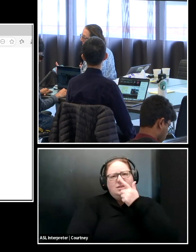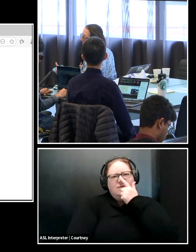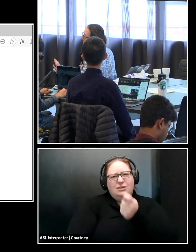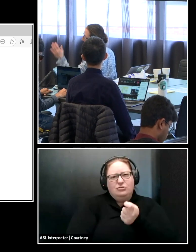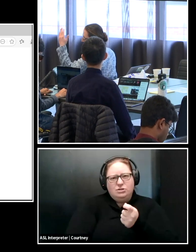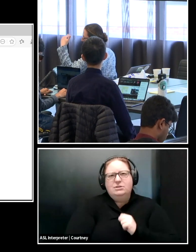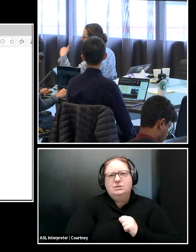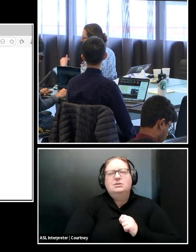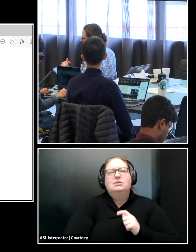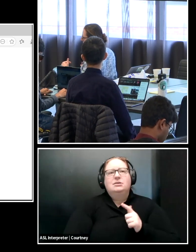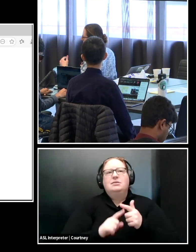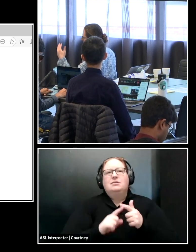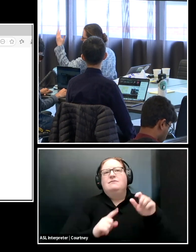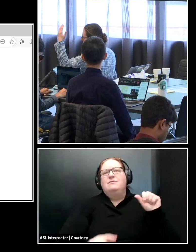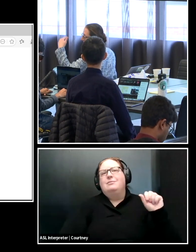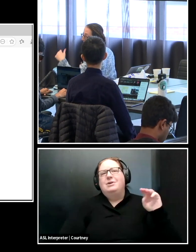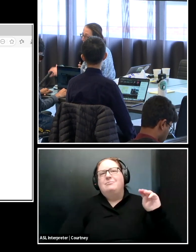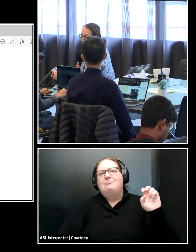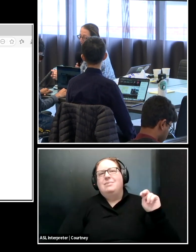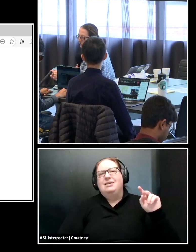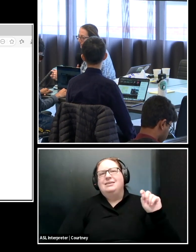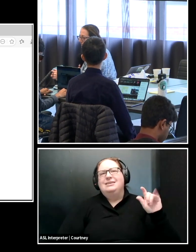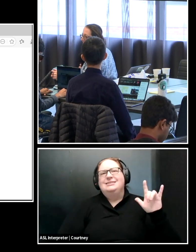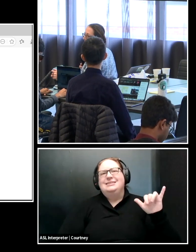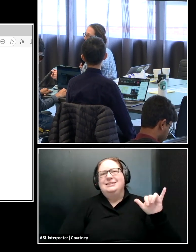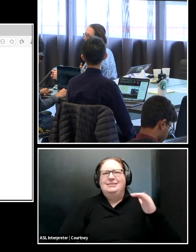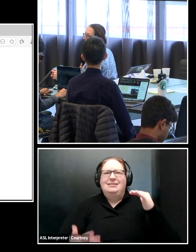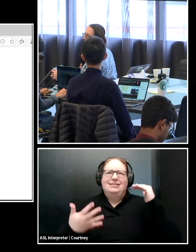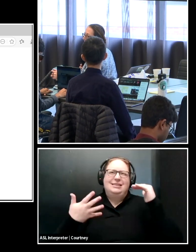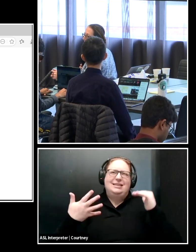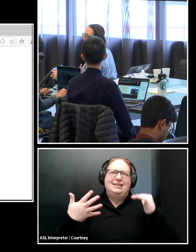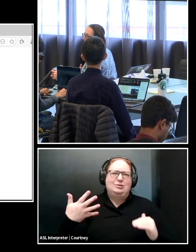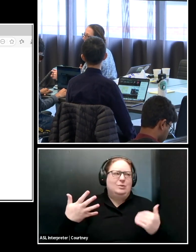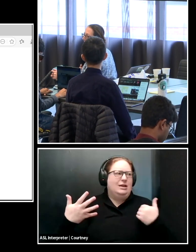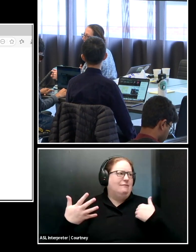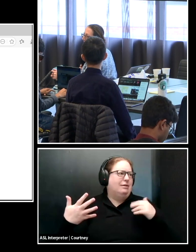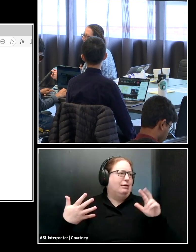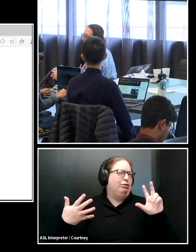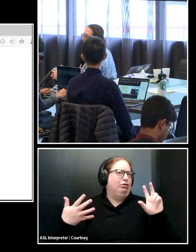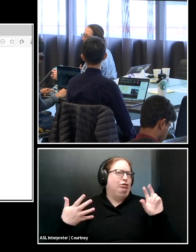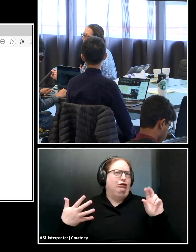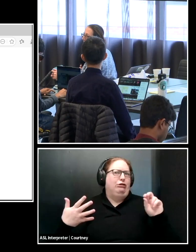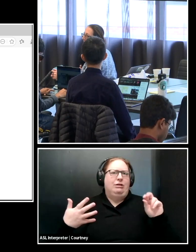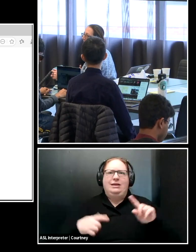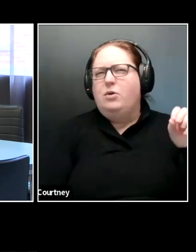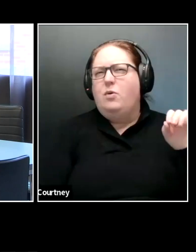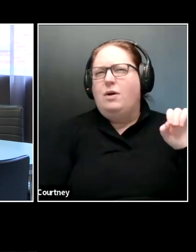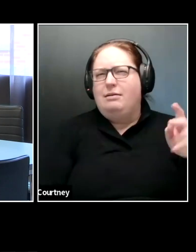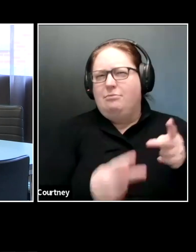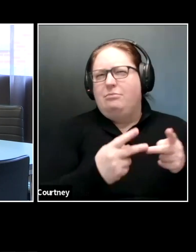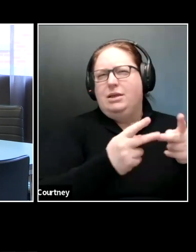amenity list. And, we have 30 or so types of amenities that are included.